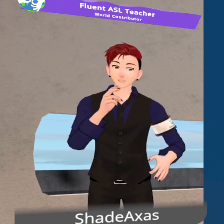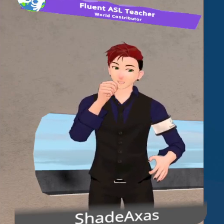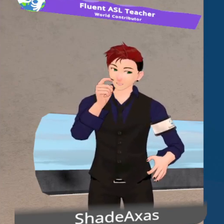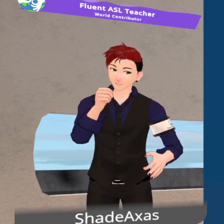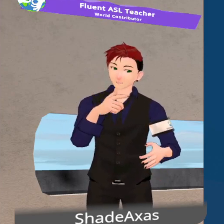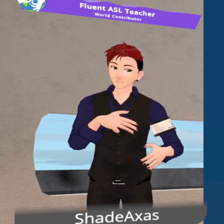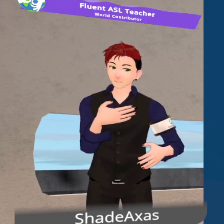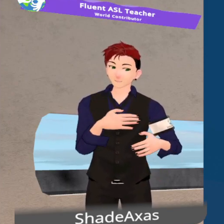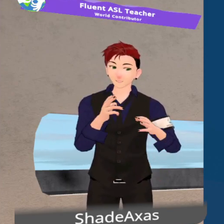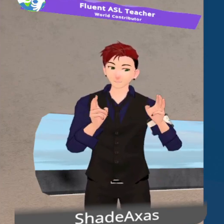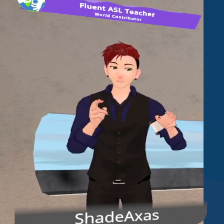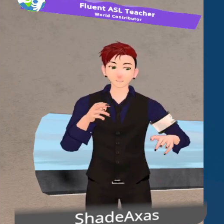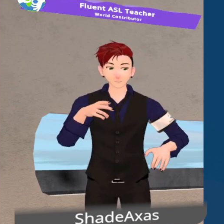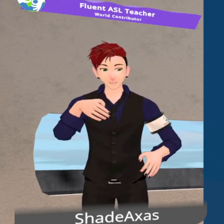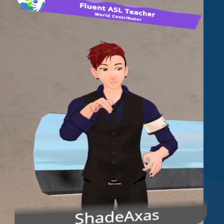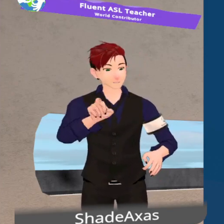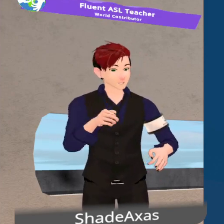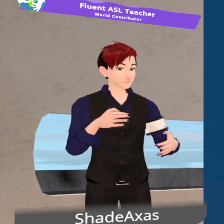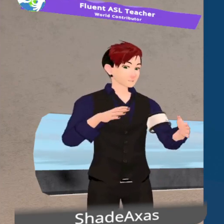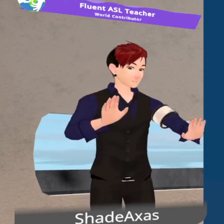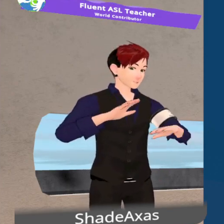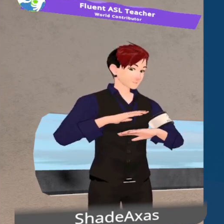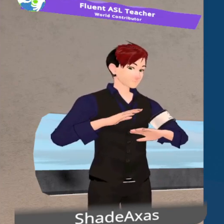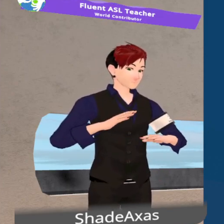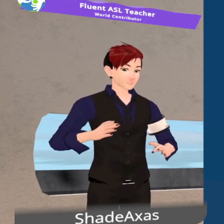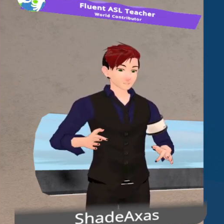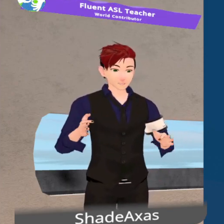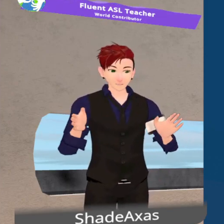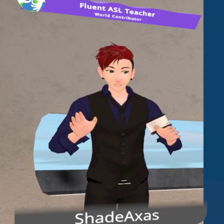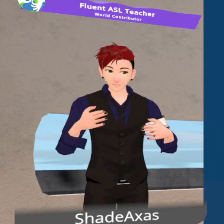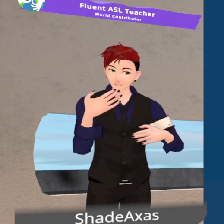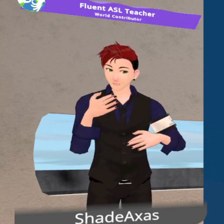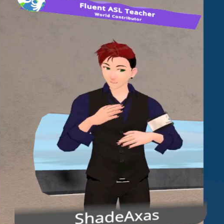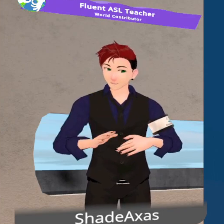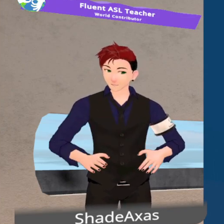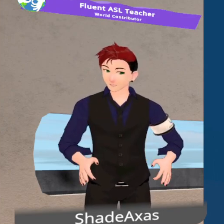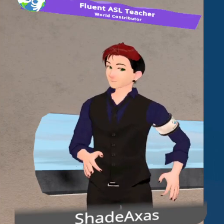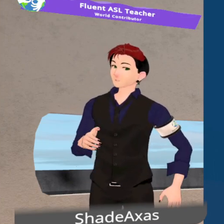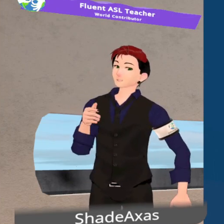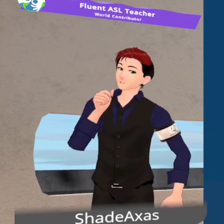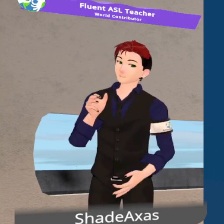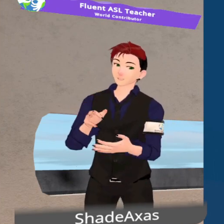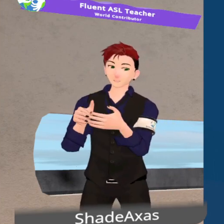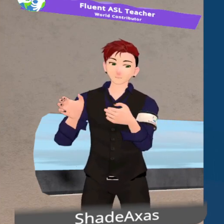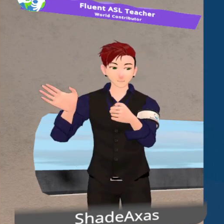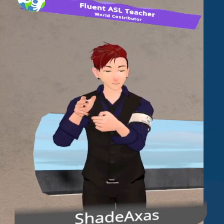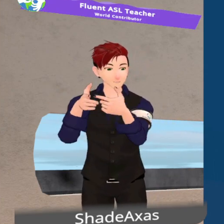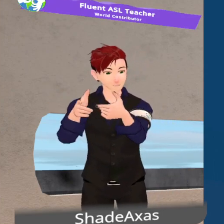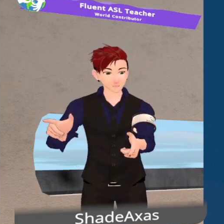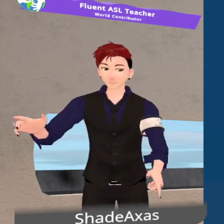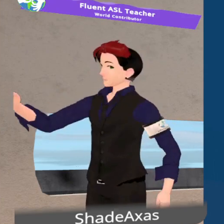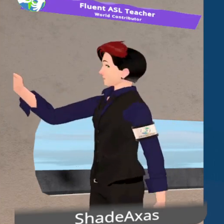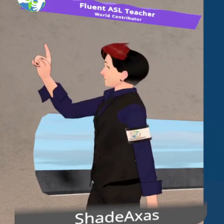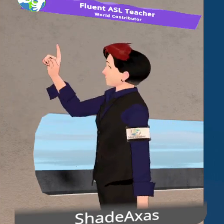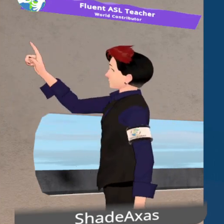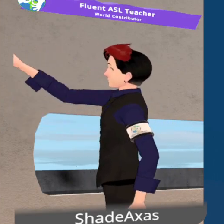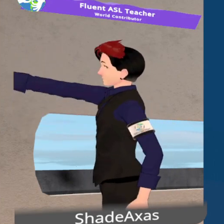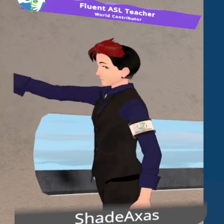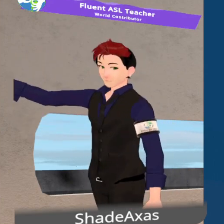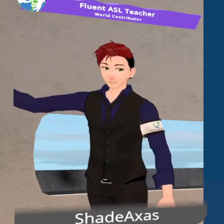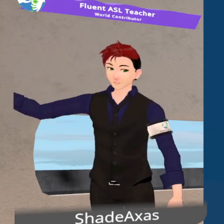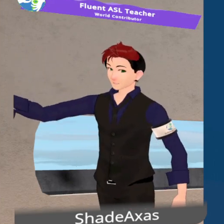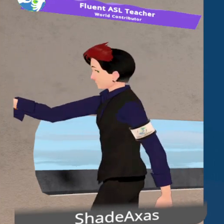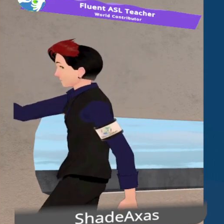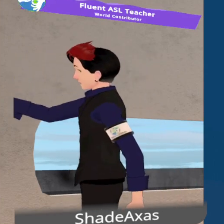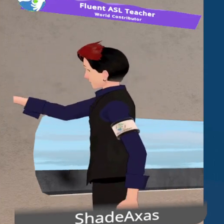is I get a little bit upset at people who are like, PSE, I'm satisfied, I'm good, that's good enough. Like, you're not learning the full language.